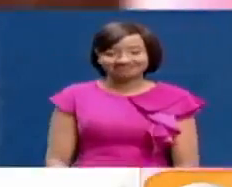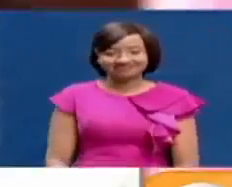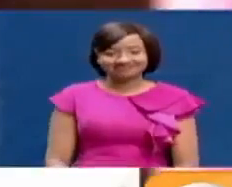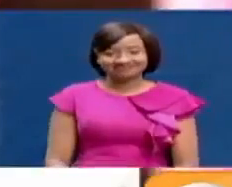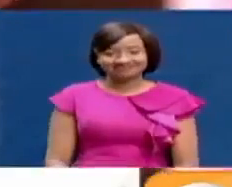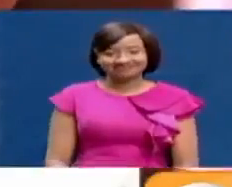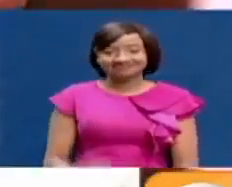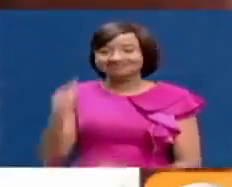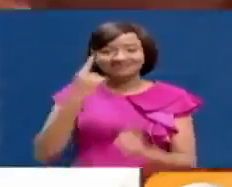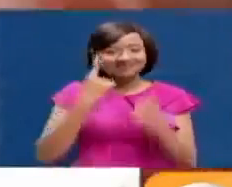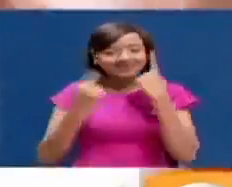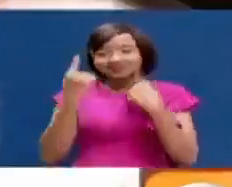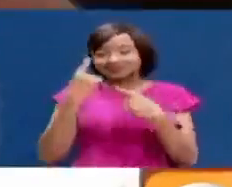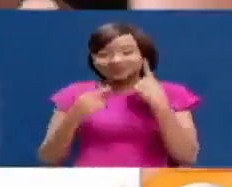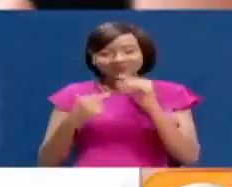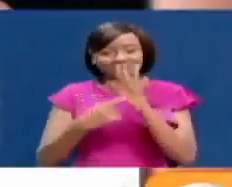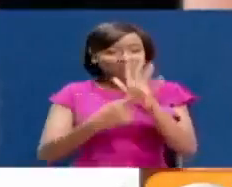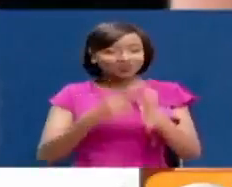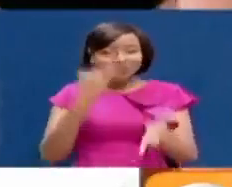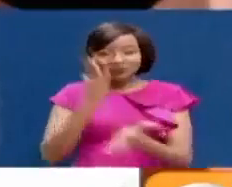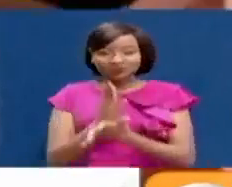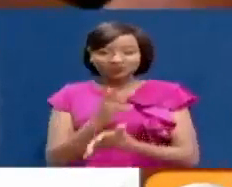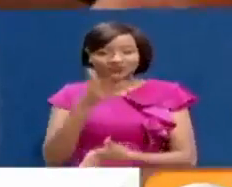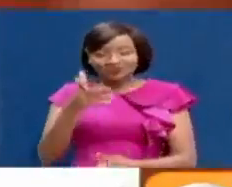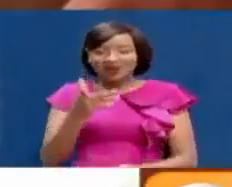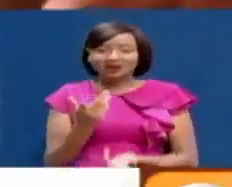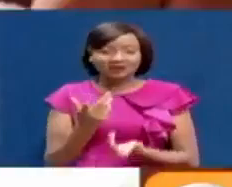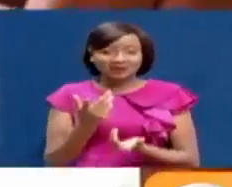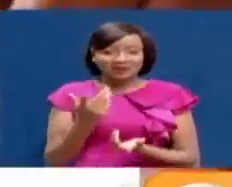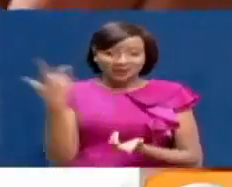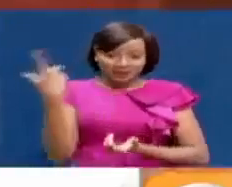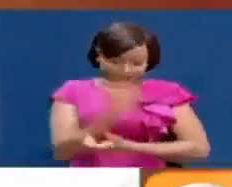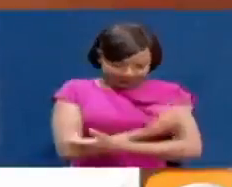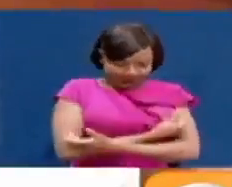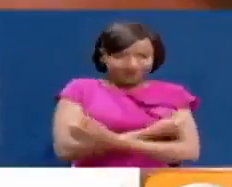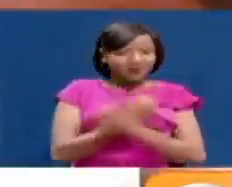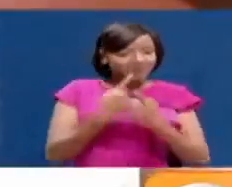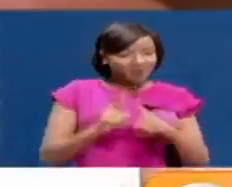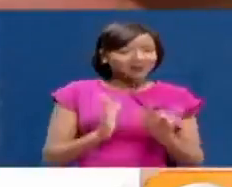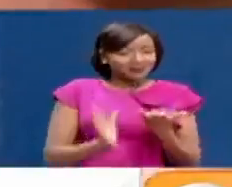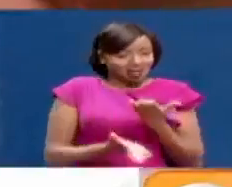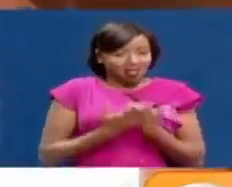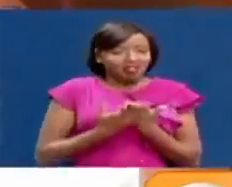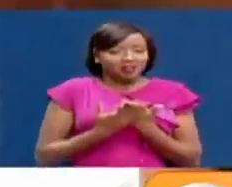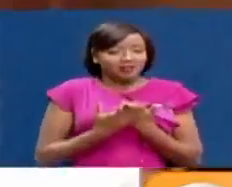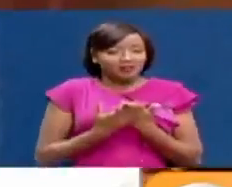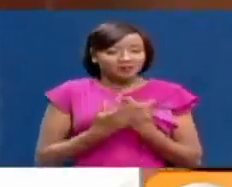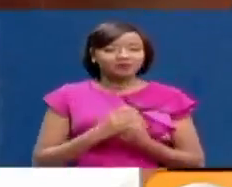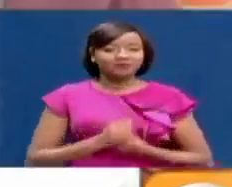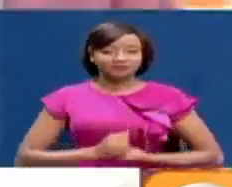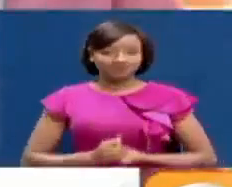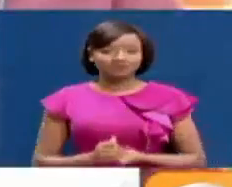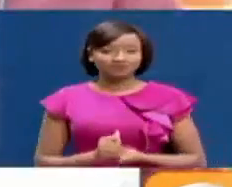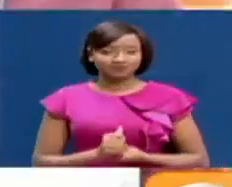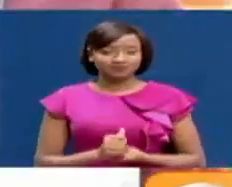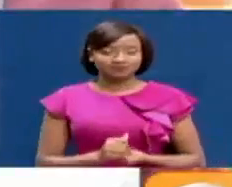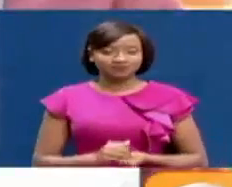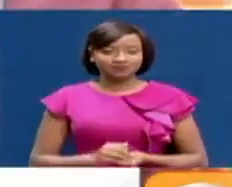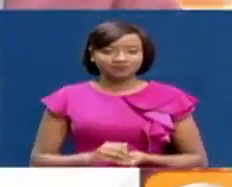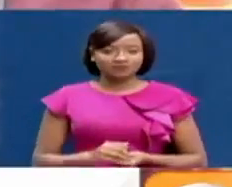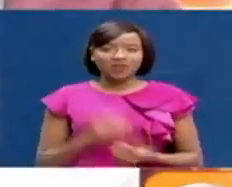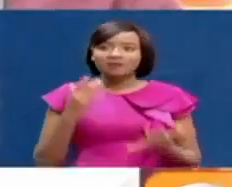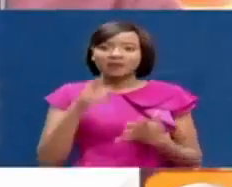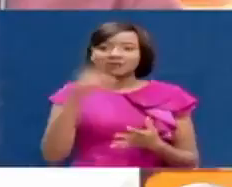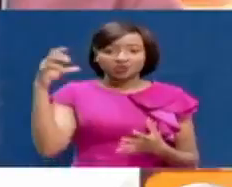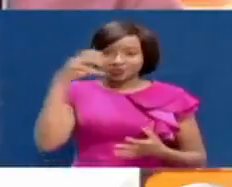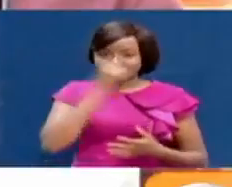Zawadi's cry signifying a step that could prove to be the real gift to the mother in the days to come. So let's say you missed your